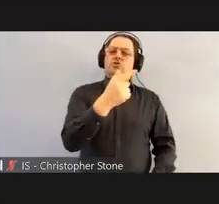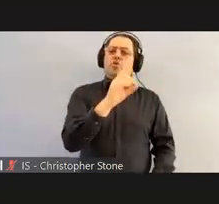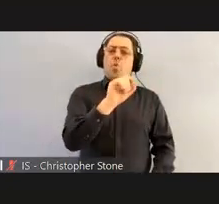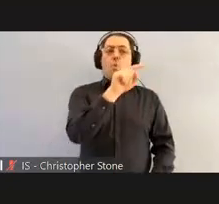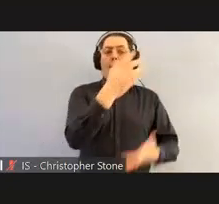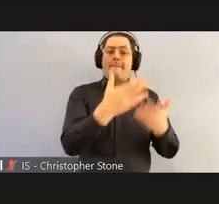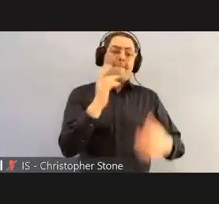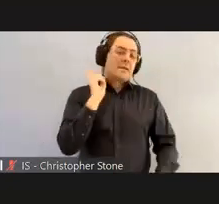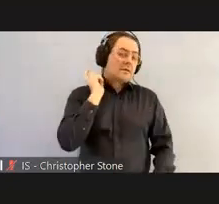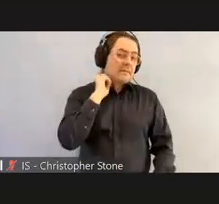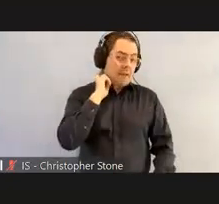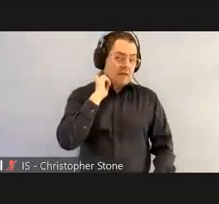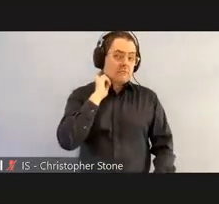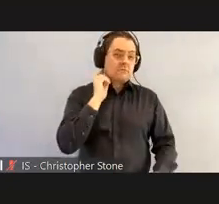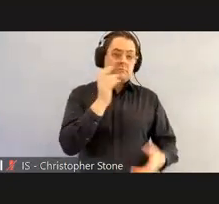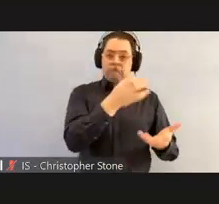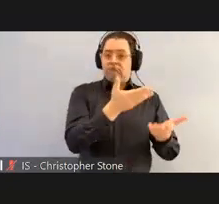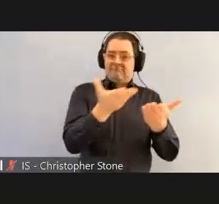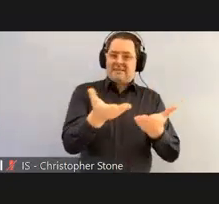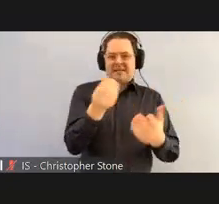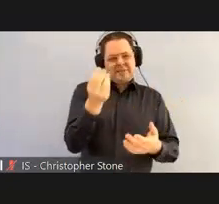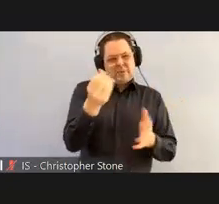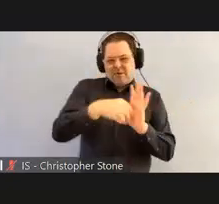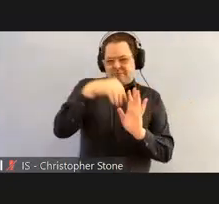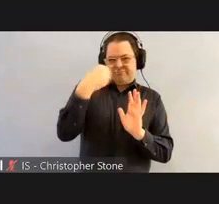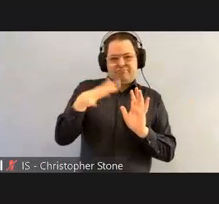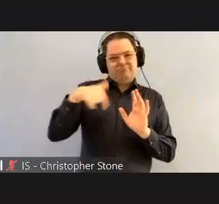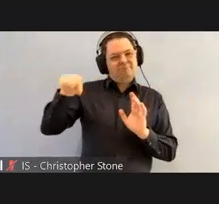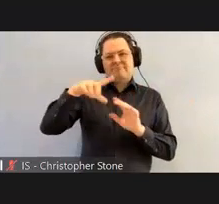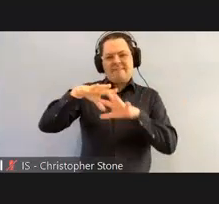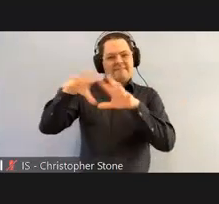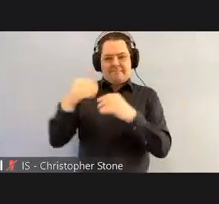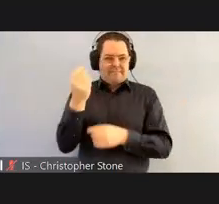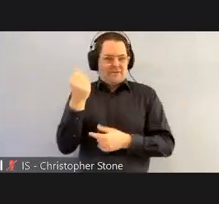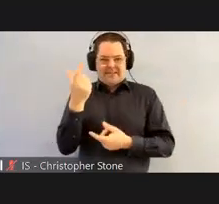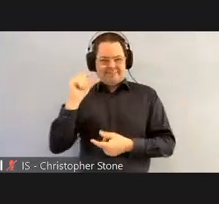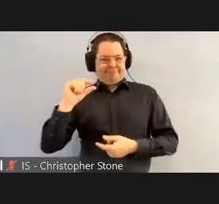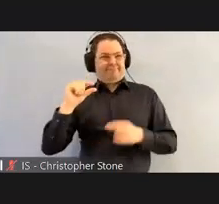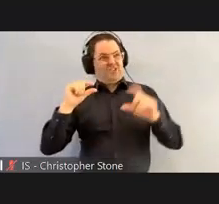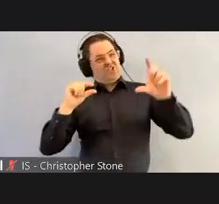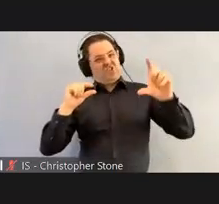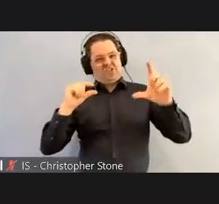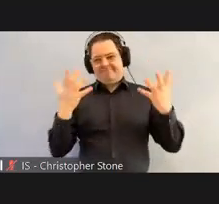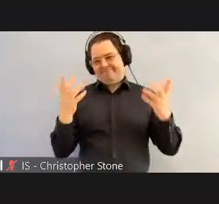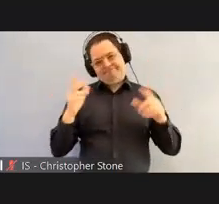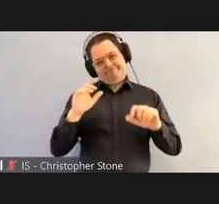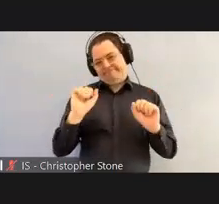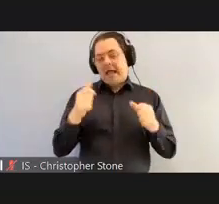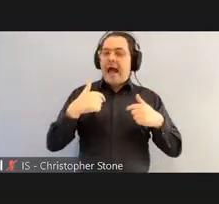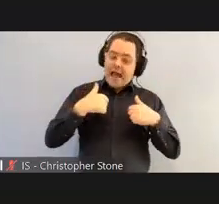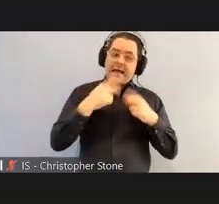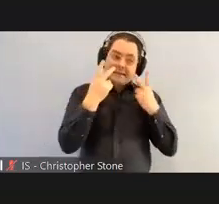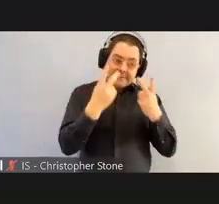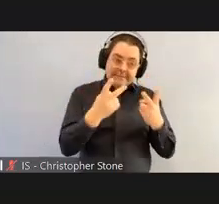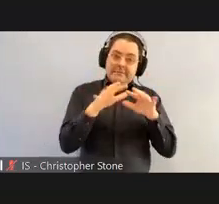the families. So very few families access cochlear implants, but I'm happy that it is coming. It has just started